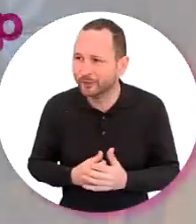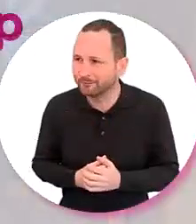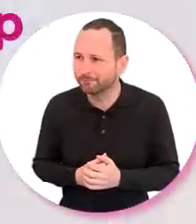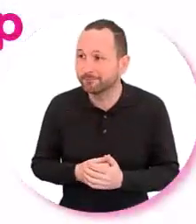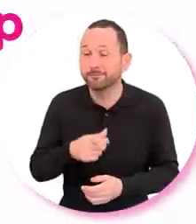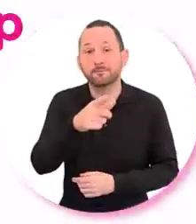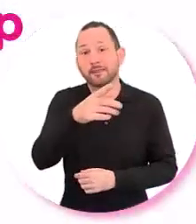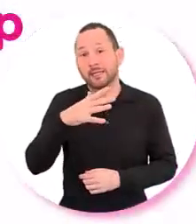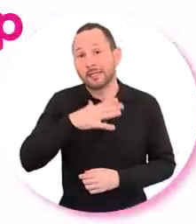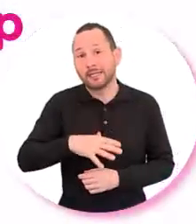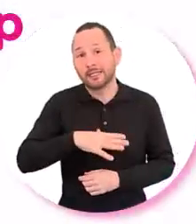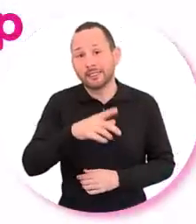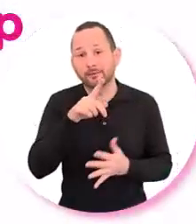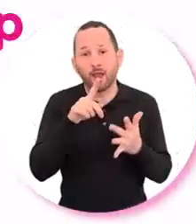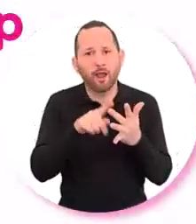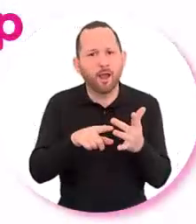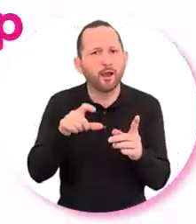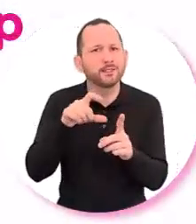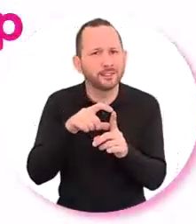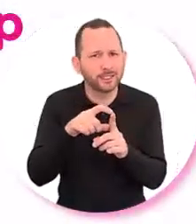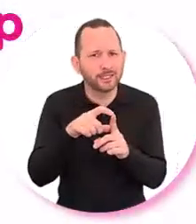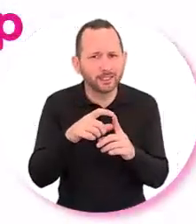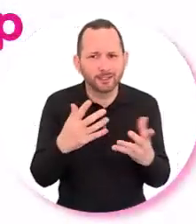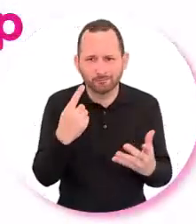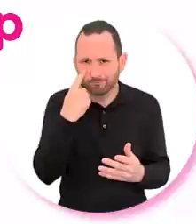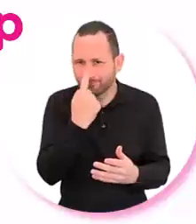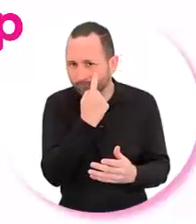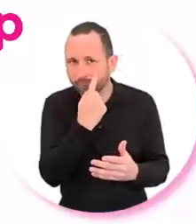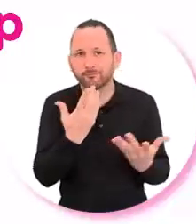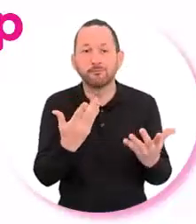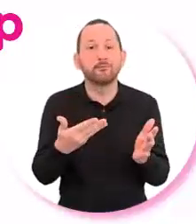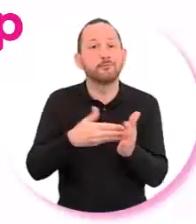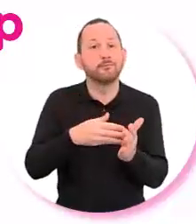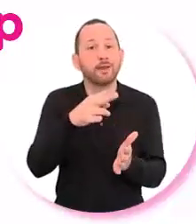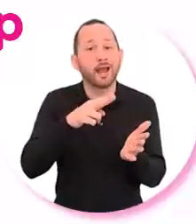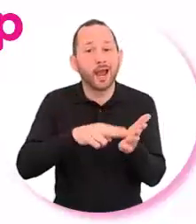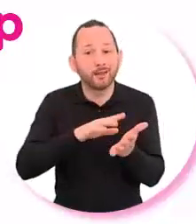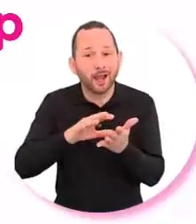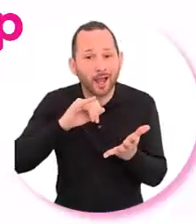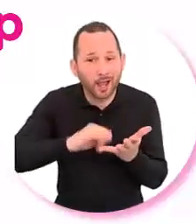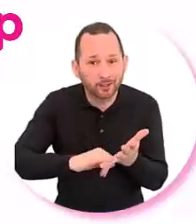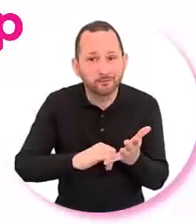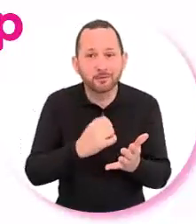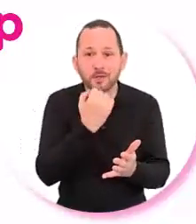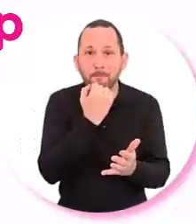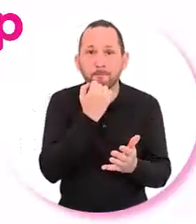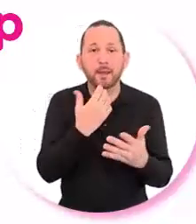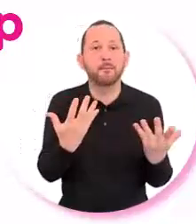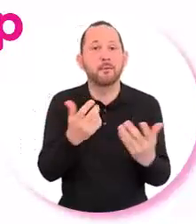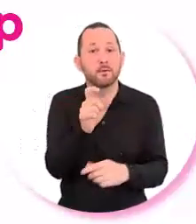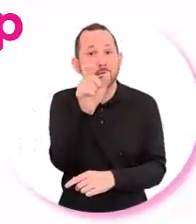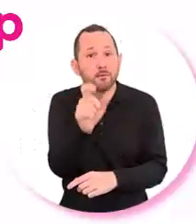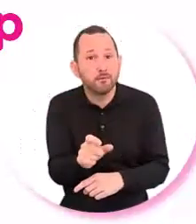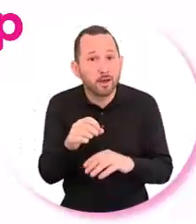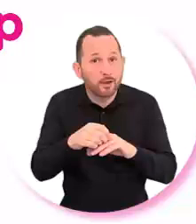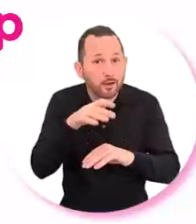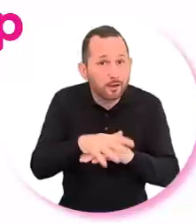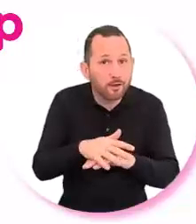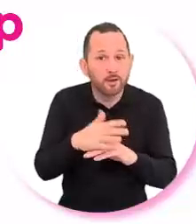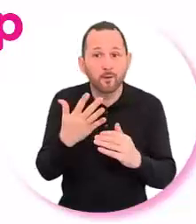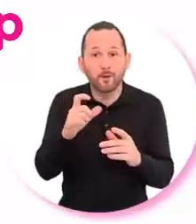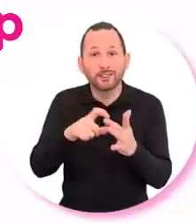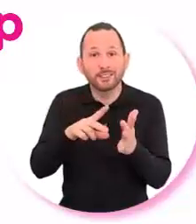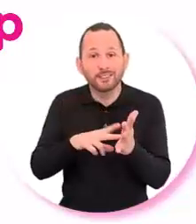will need your identity document, your National Health Service number, and if you are married or in a civil partnership, a